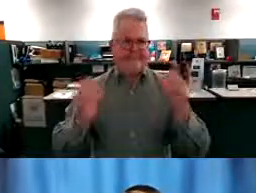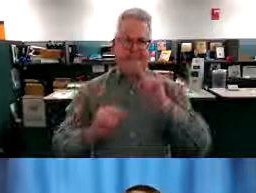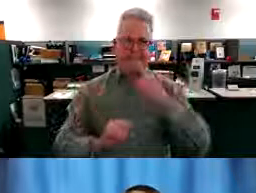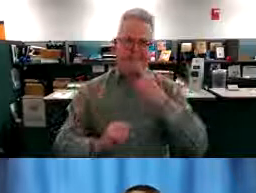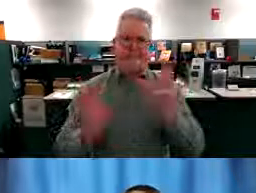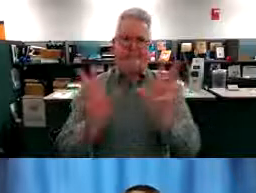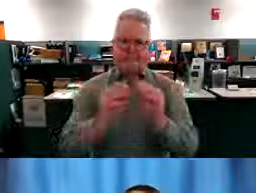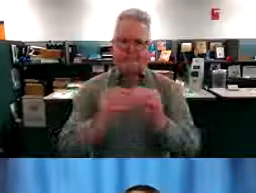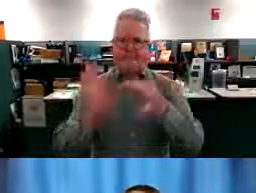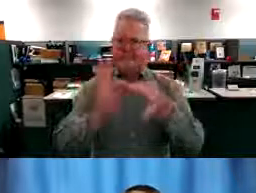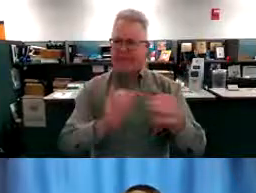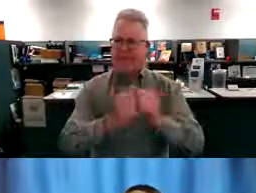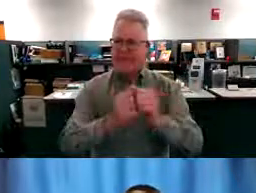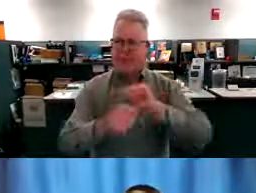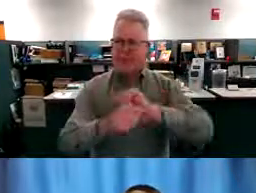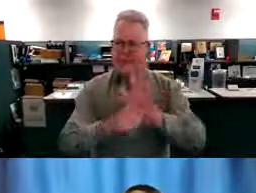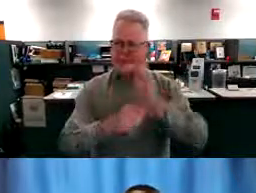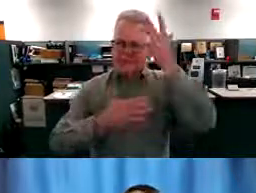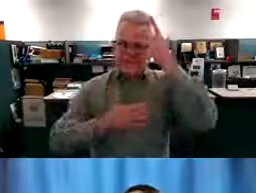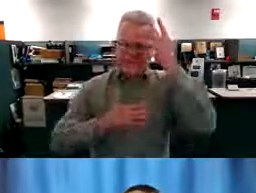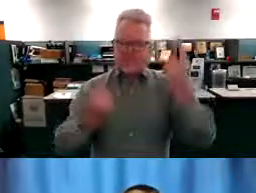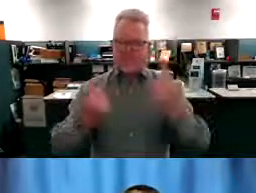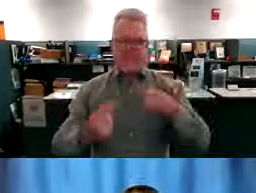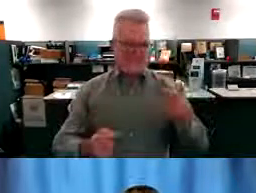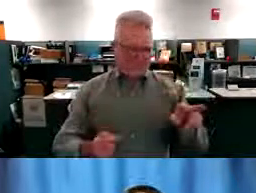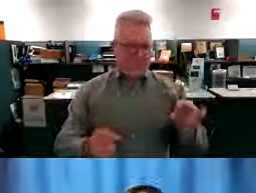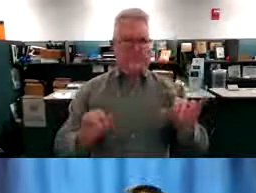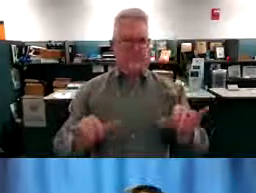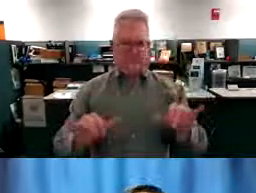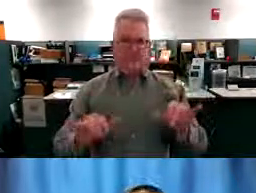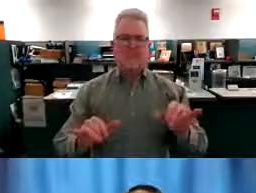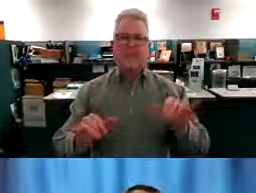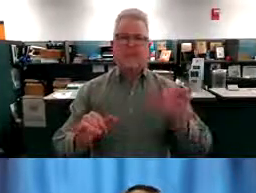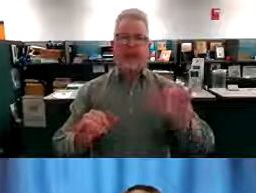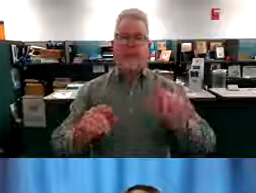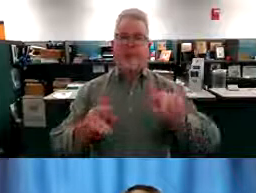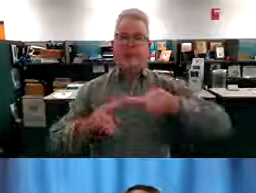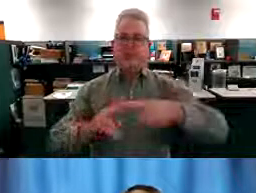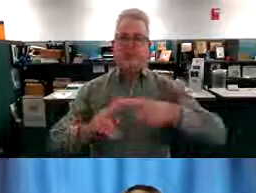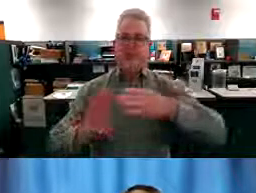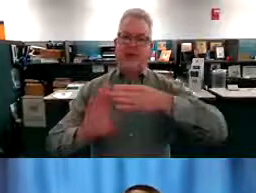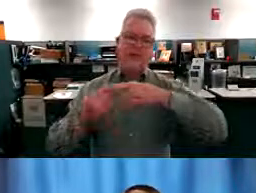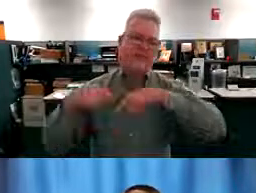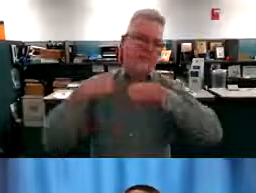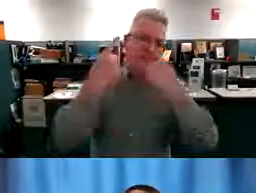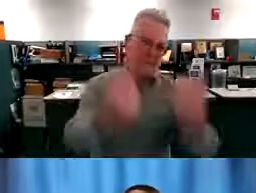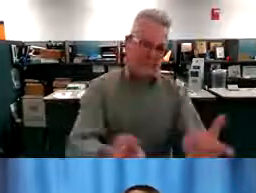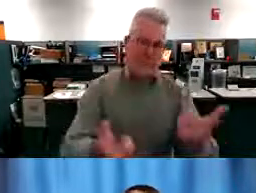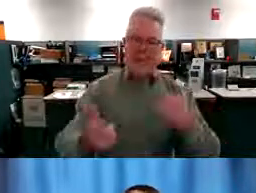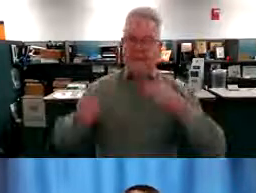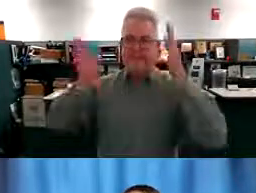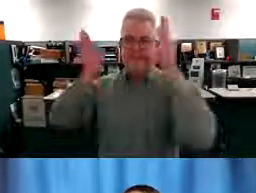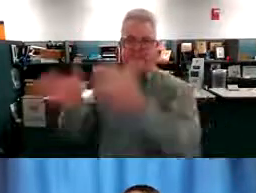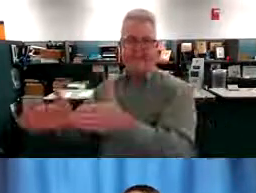well, this is a serious press conference related to COVID. And we started at